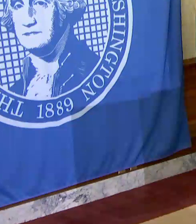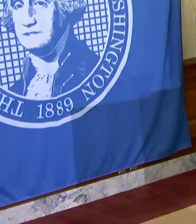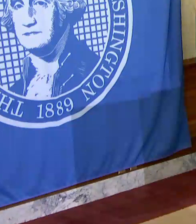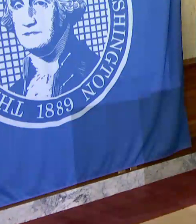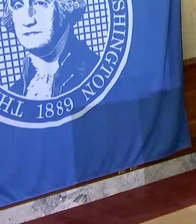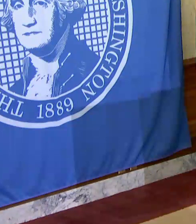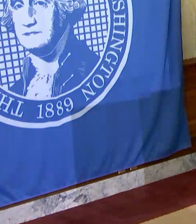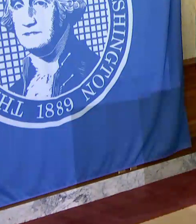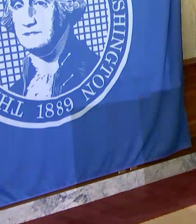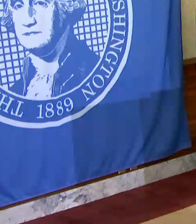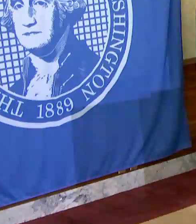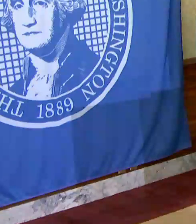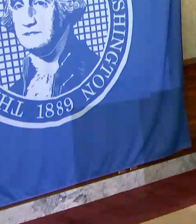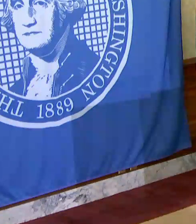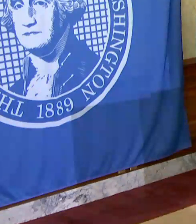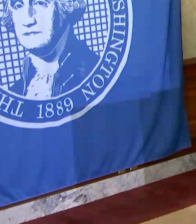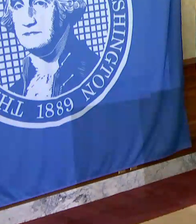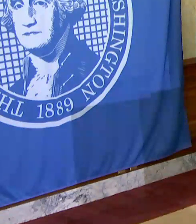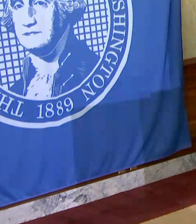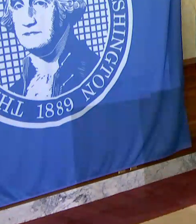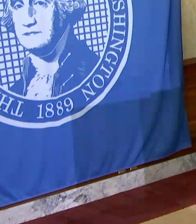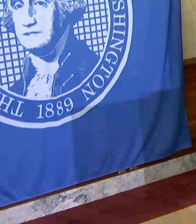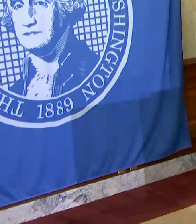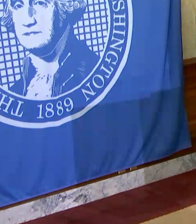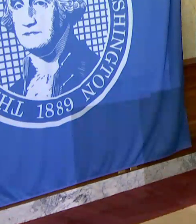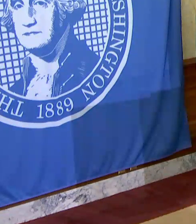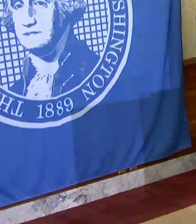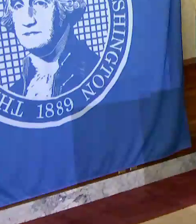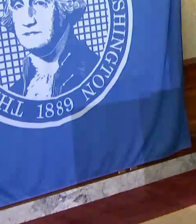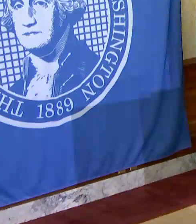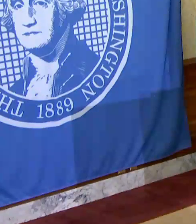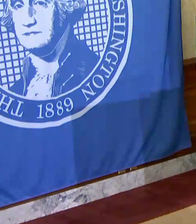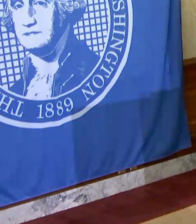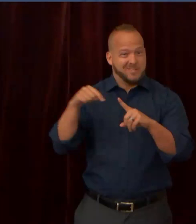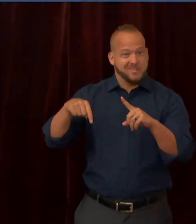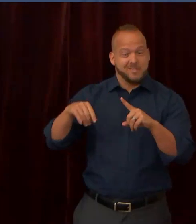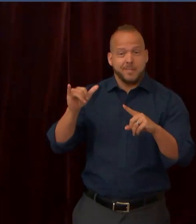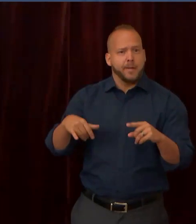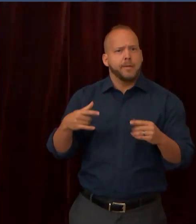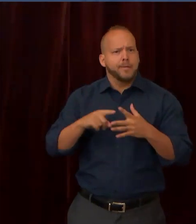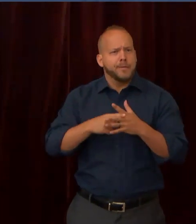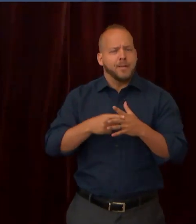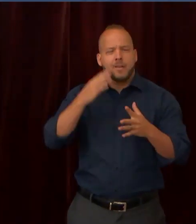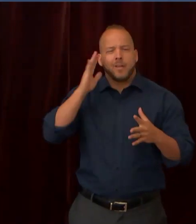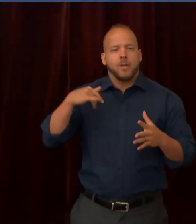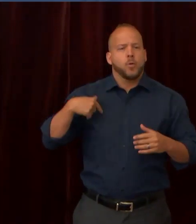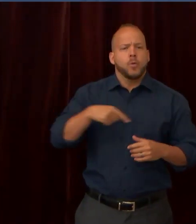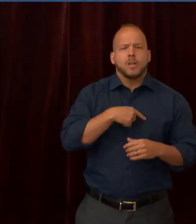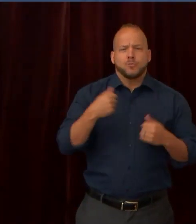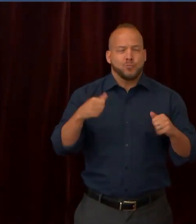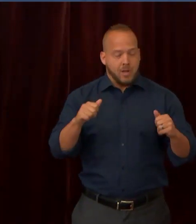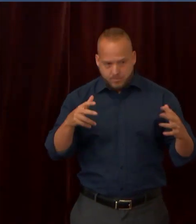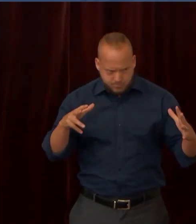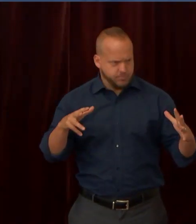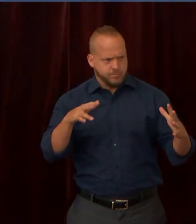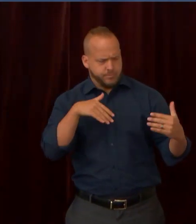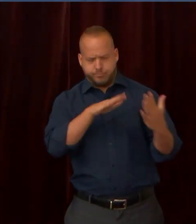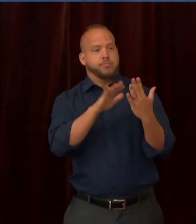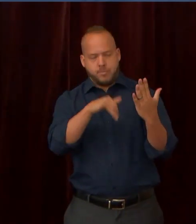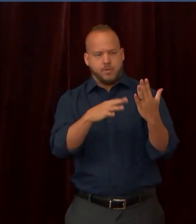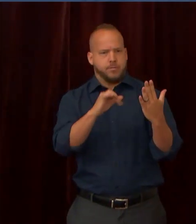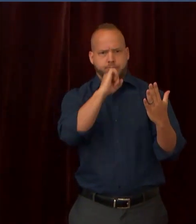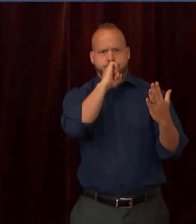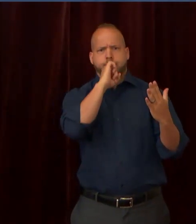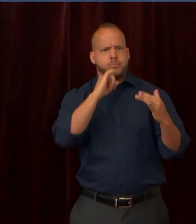COVID crisis began, we knew the only way we would have to fight in the first battle against this virus was to